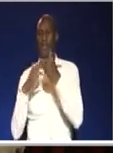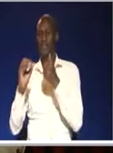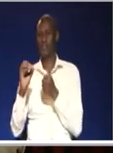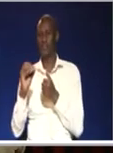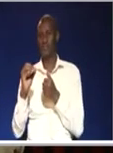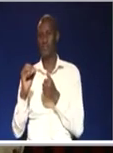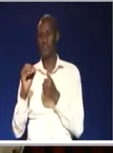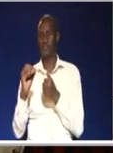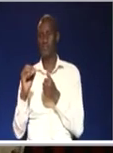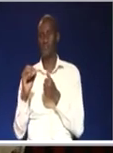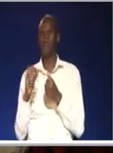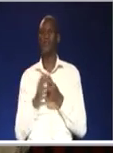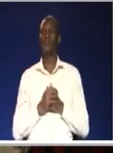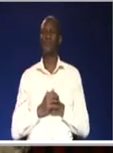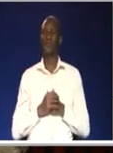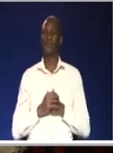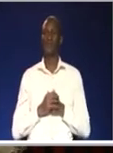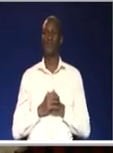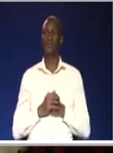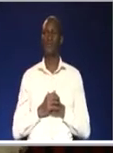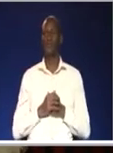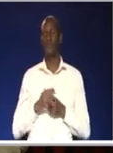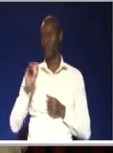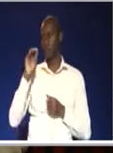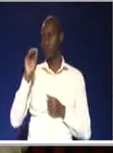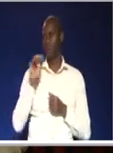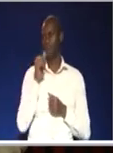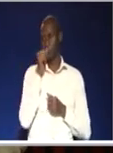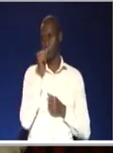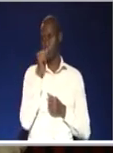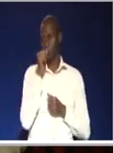units. So we plot that point.